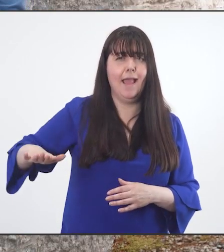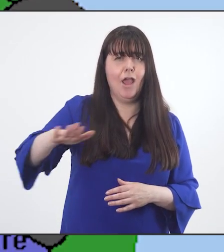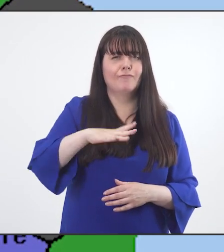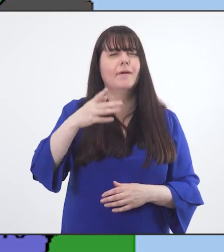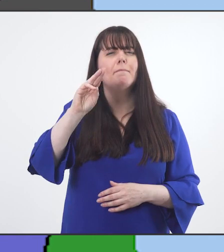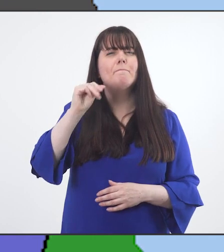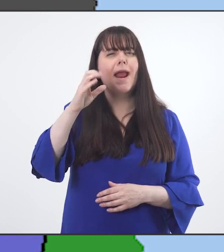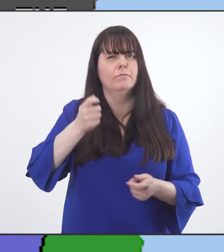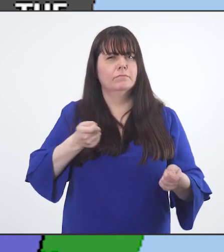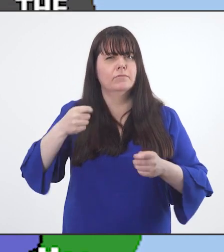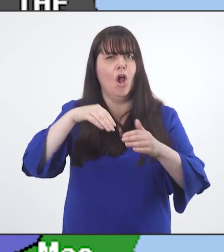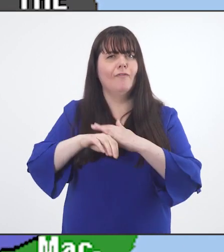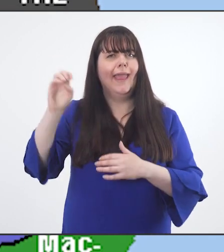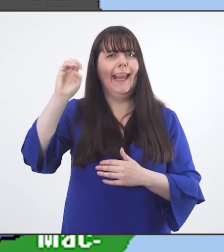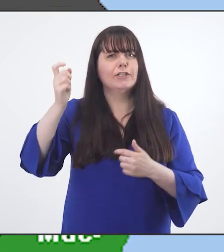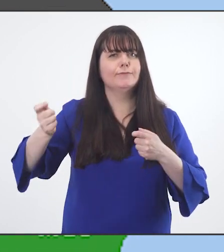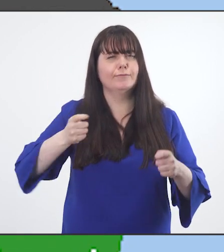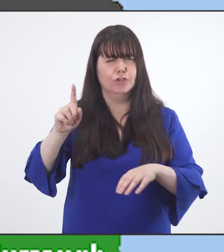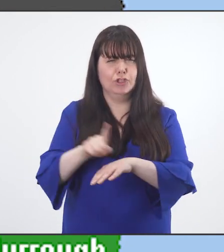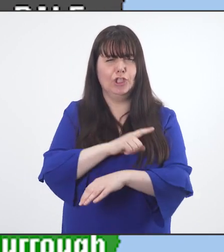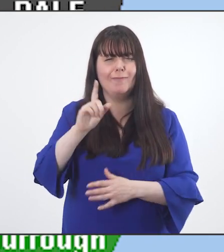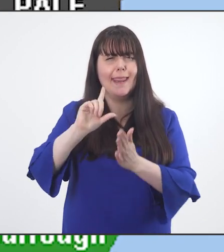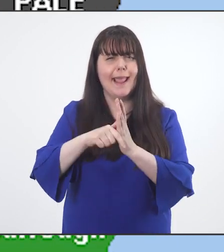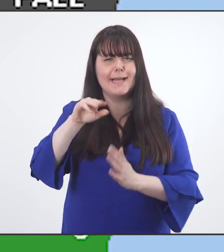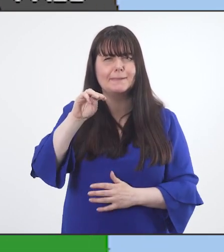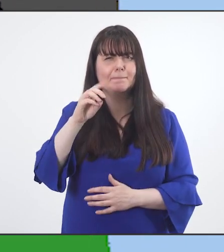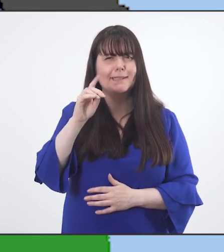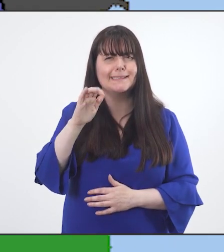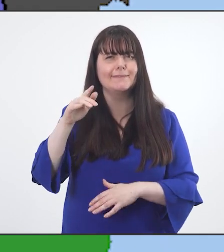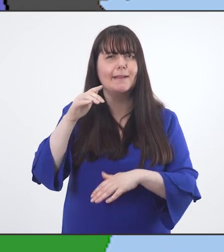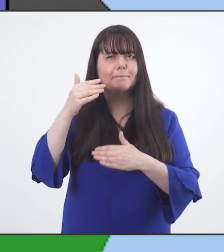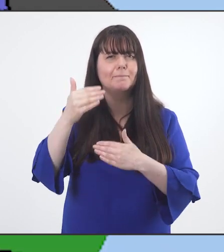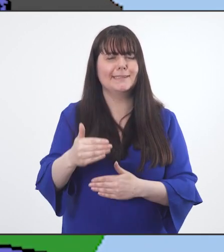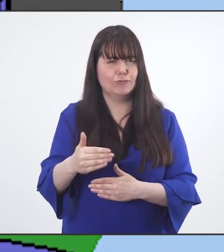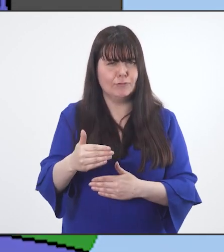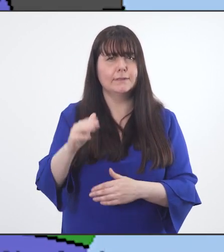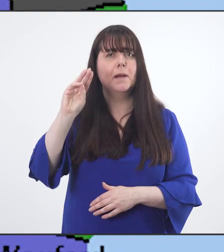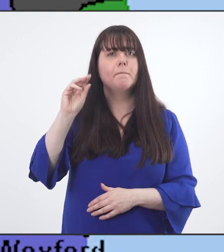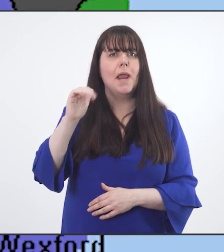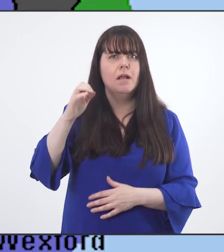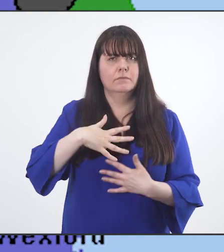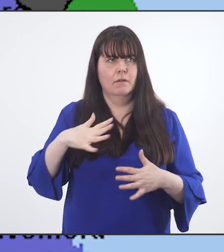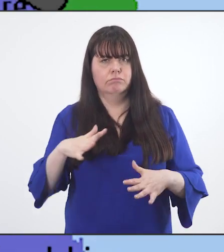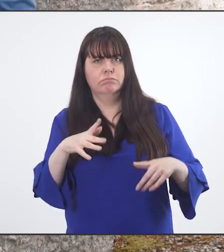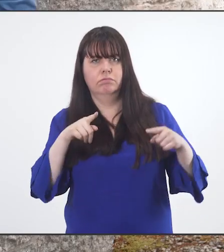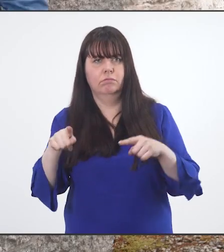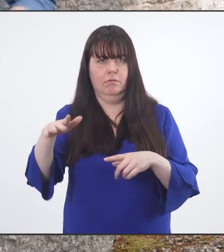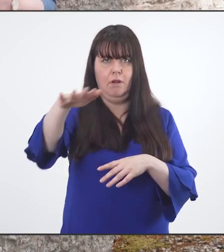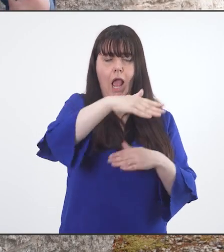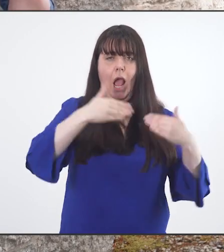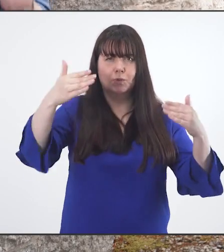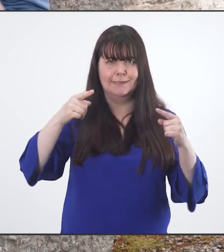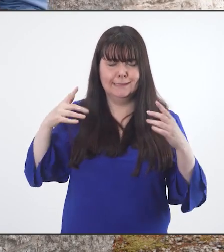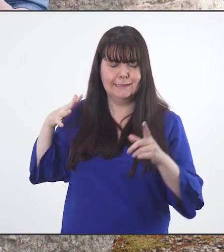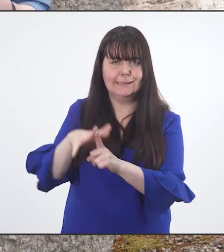the Pale, that is that area around Dublin that would have been under English rule during the later medieval period in Ireland. And the